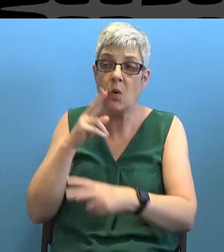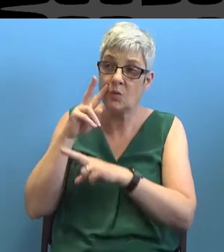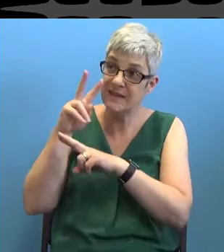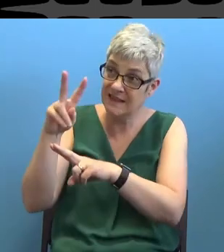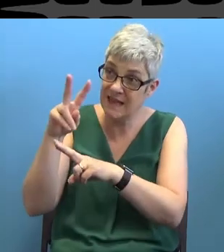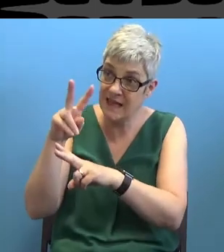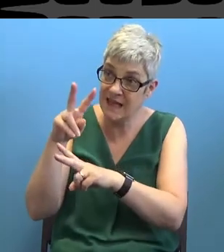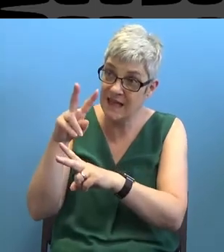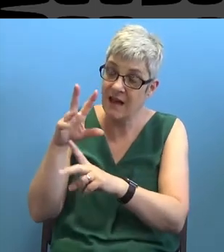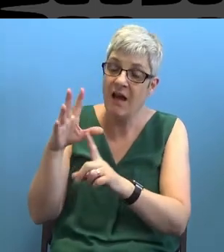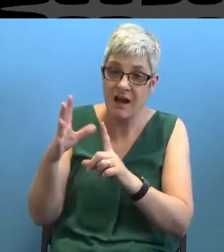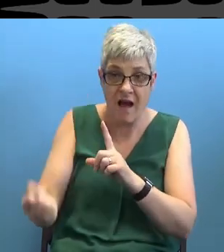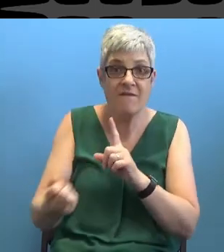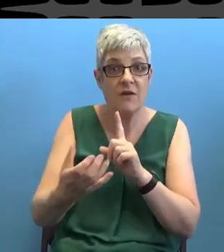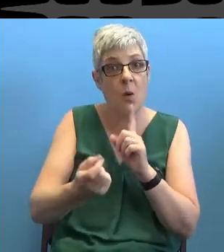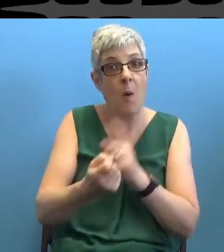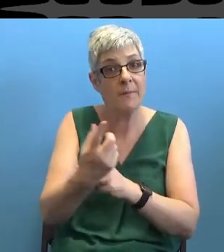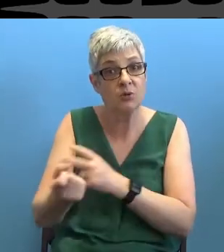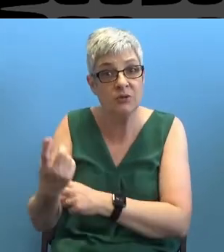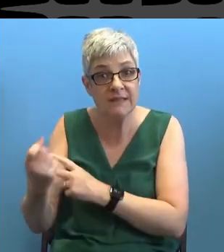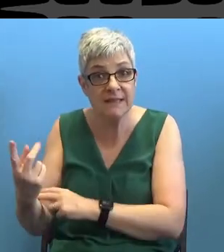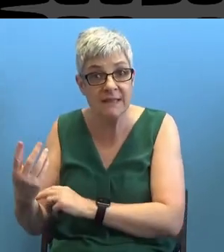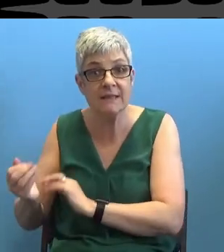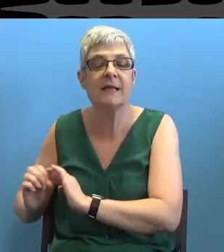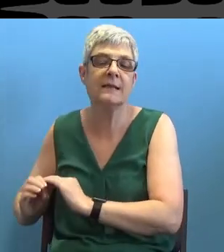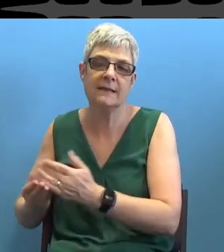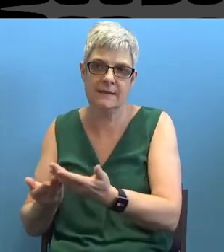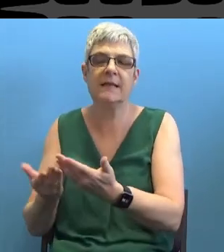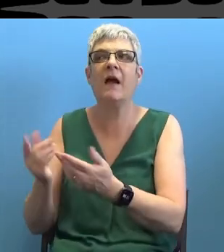opportunities to serve you.